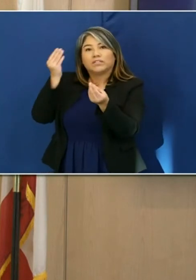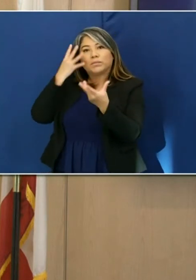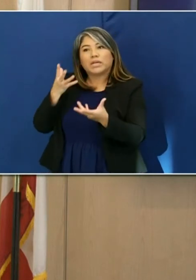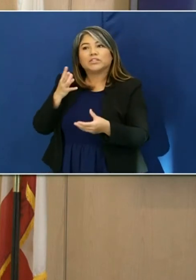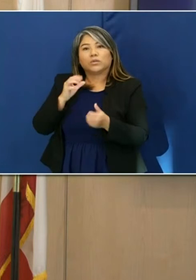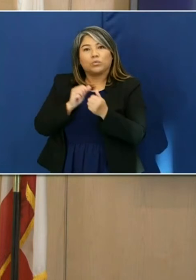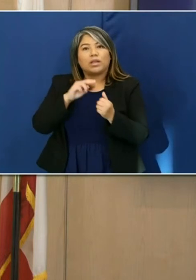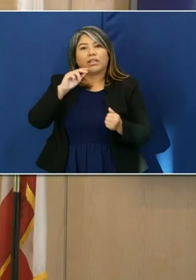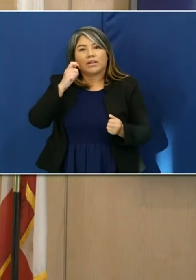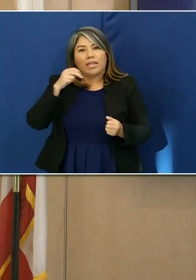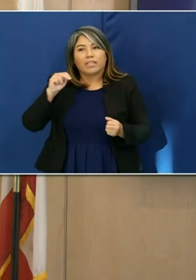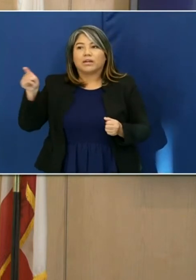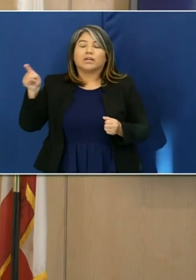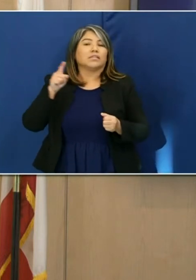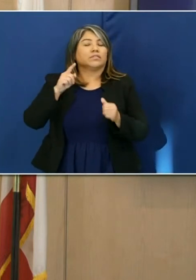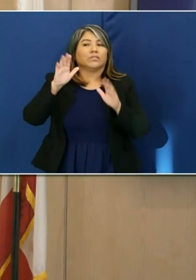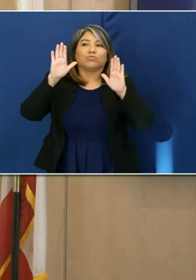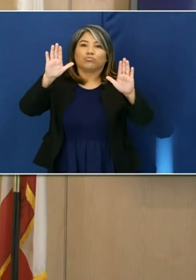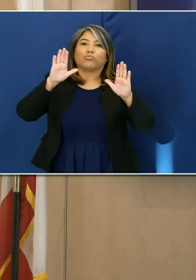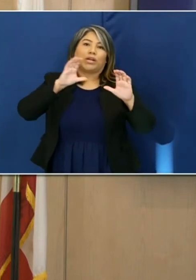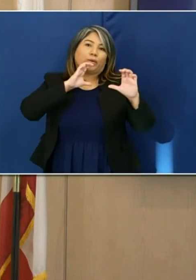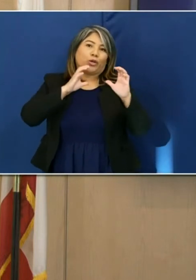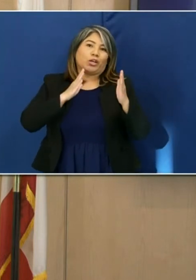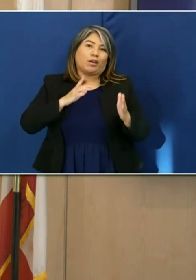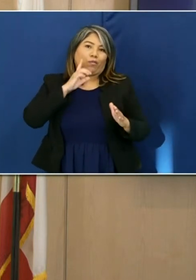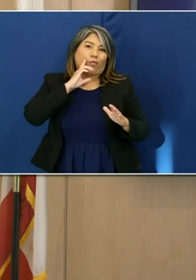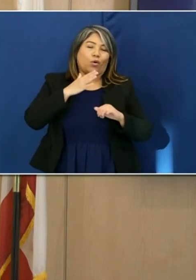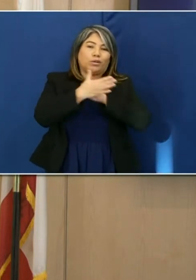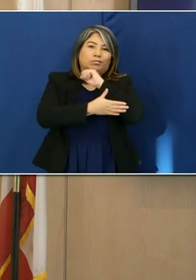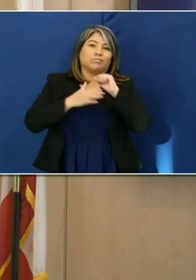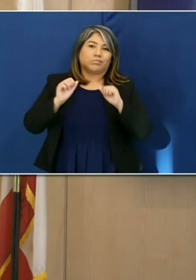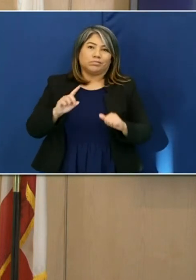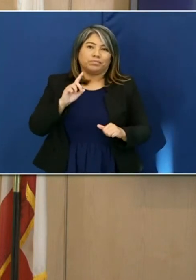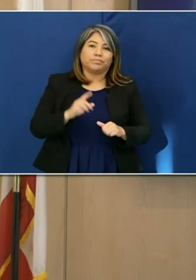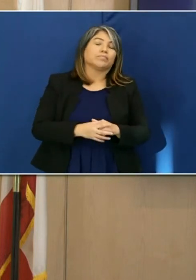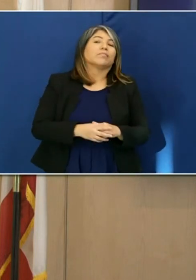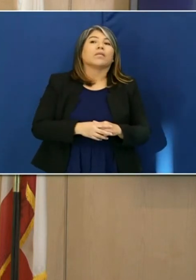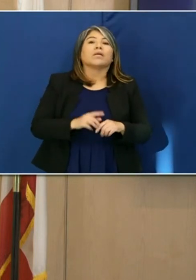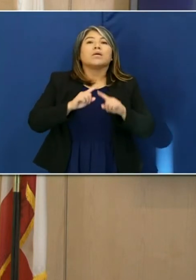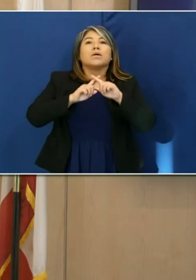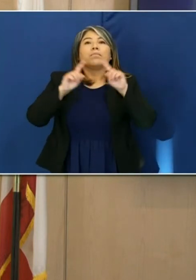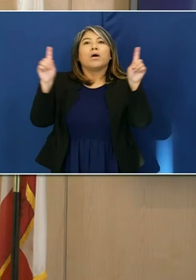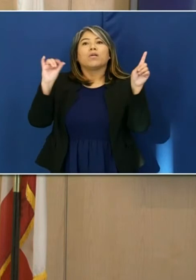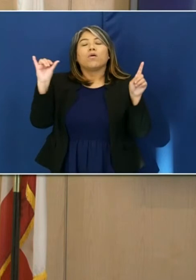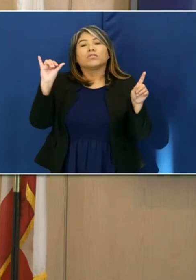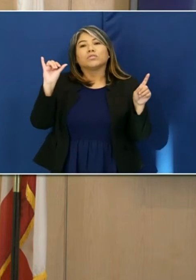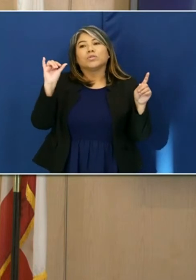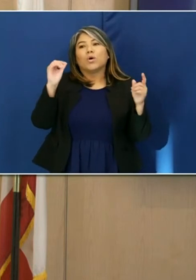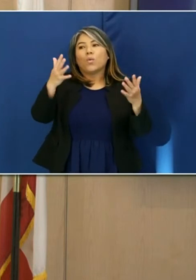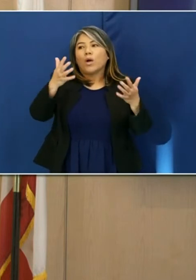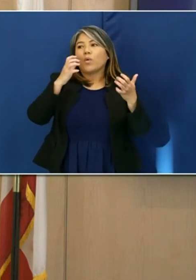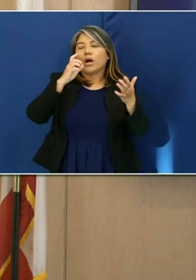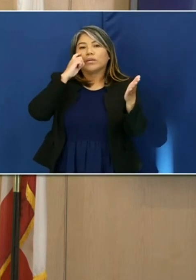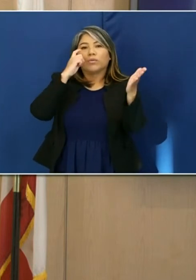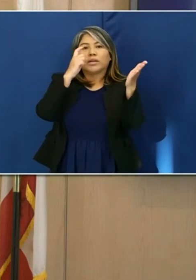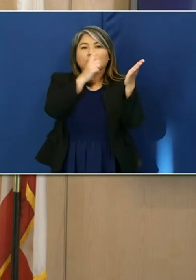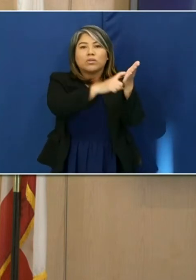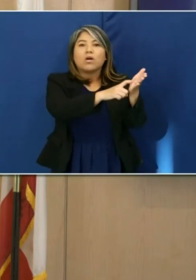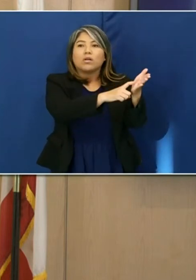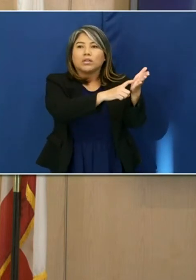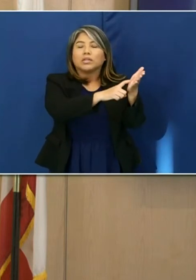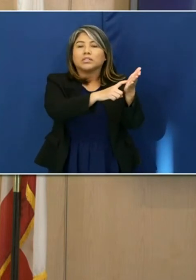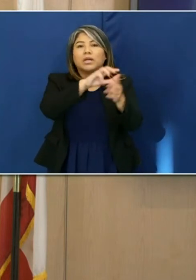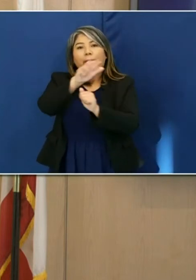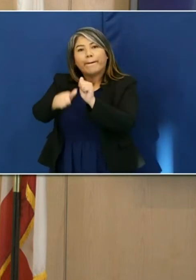he's the great communicator for the County of San Diego. But also, I want to acknowledge